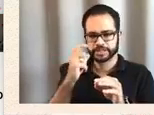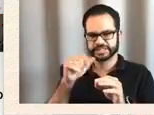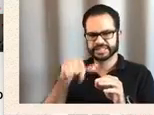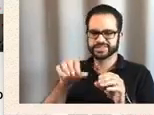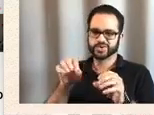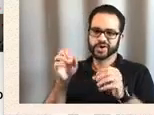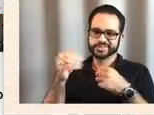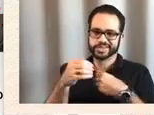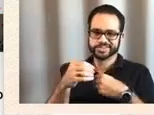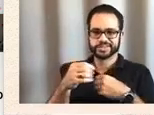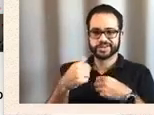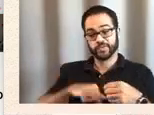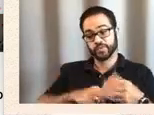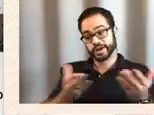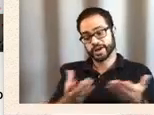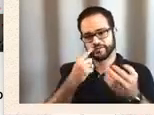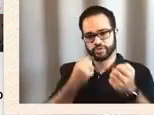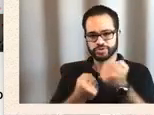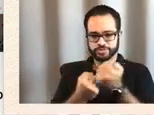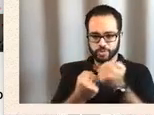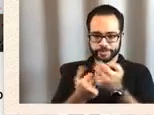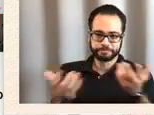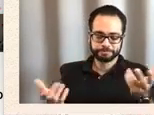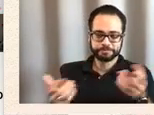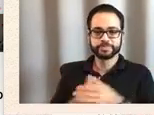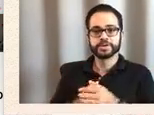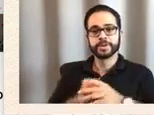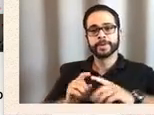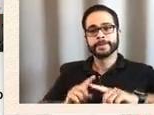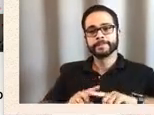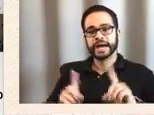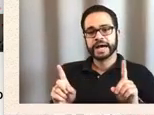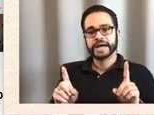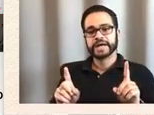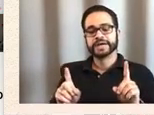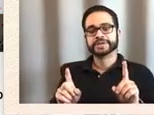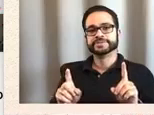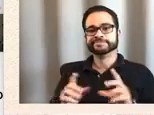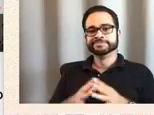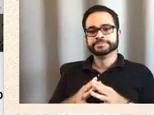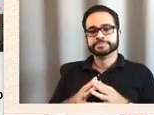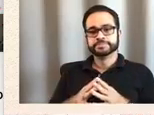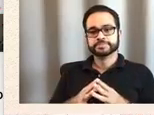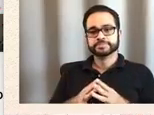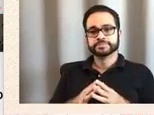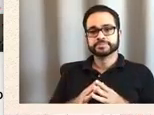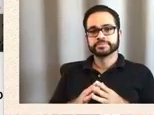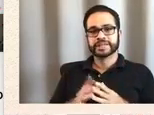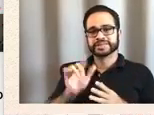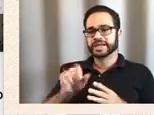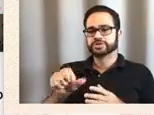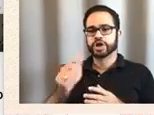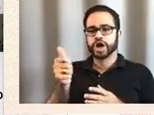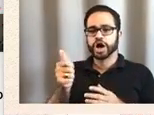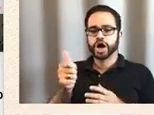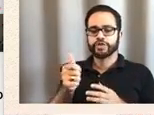we're here. But that being said, it's just another source of social